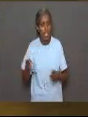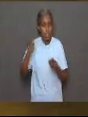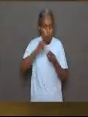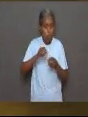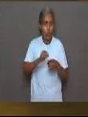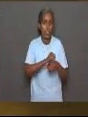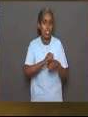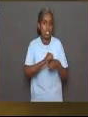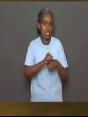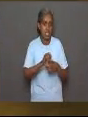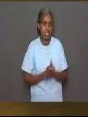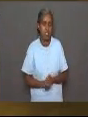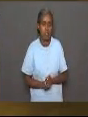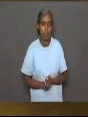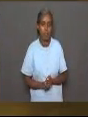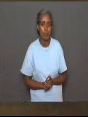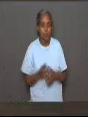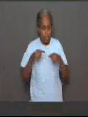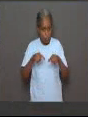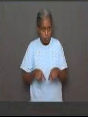trying any more exercises.